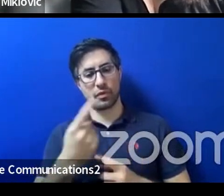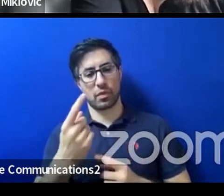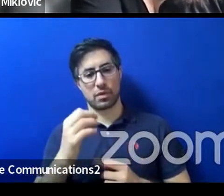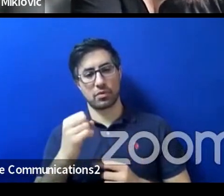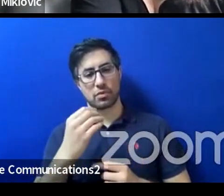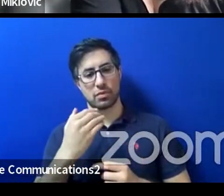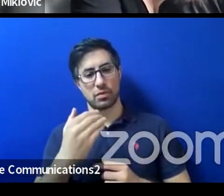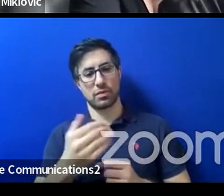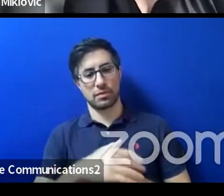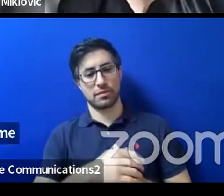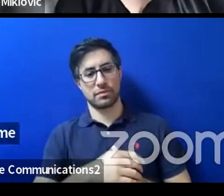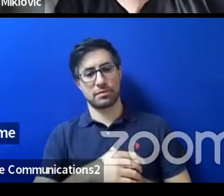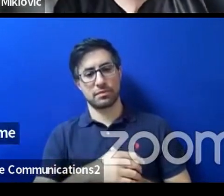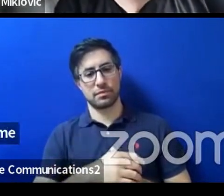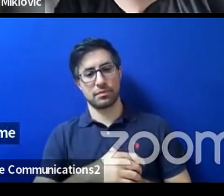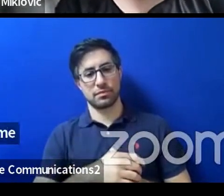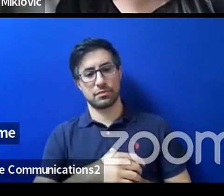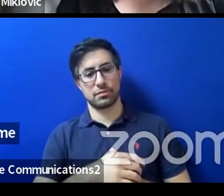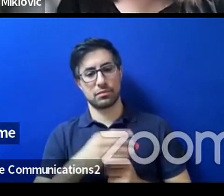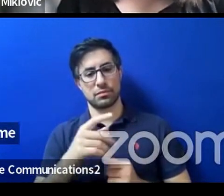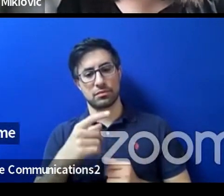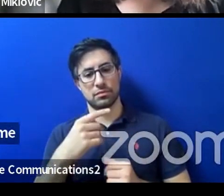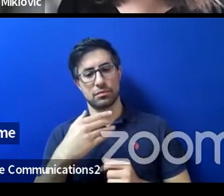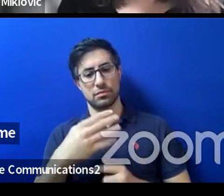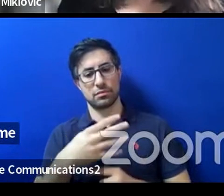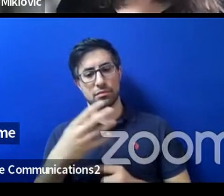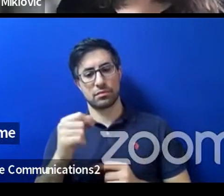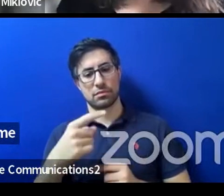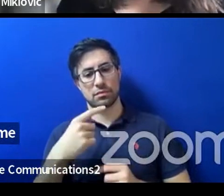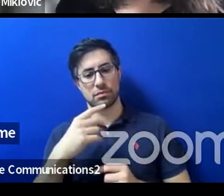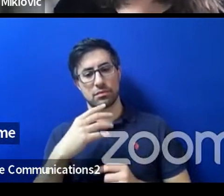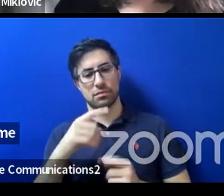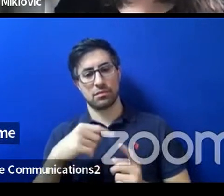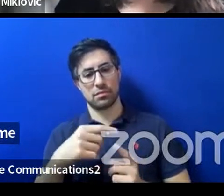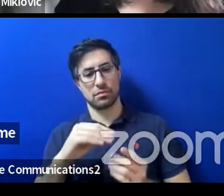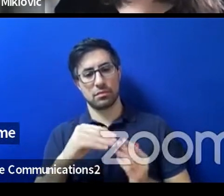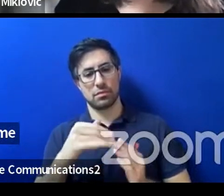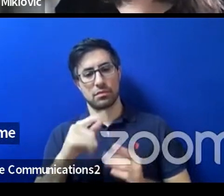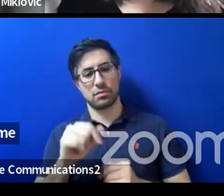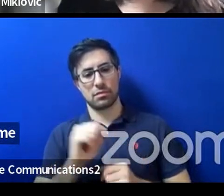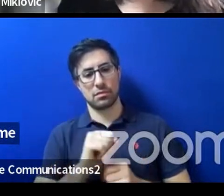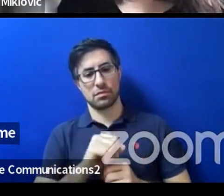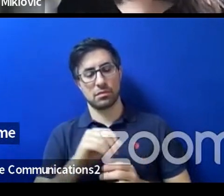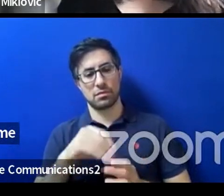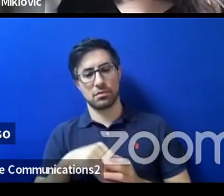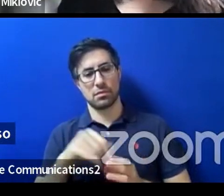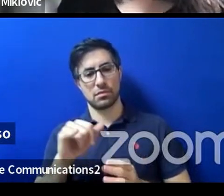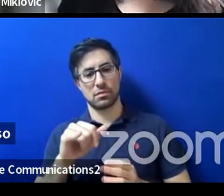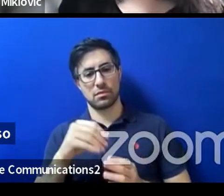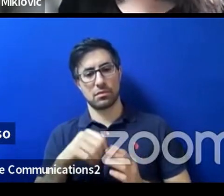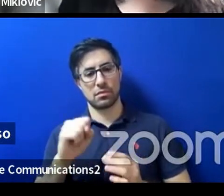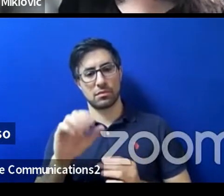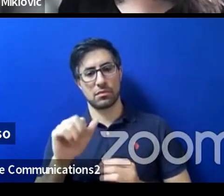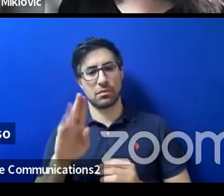So thank you. Thanks, Rainbow. And just really quickly, can you talk about the community that you work in, like in